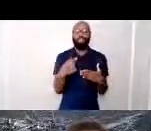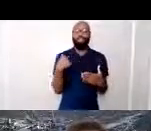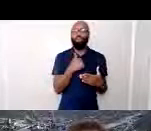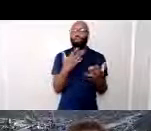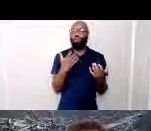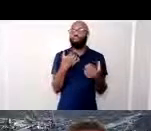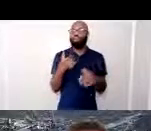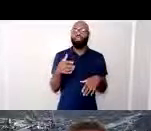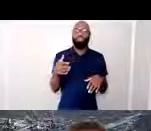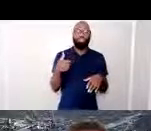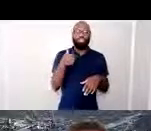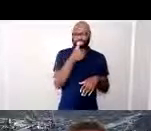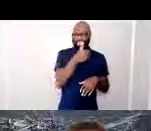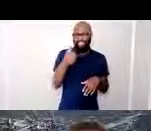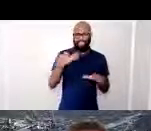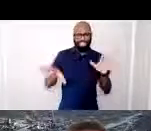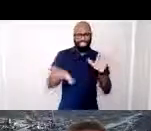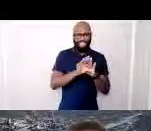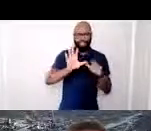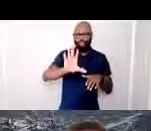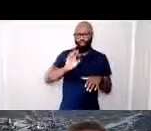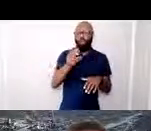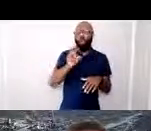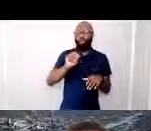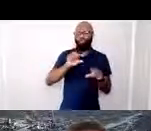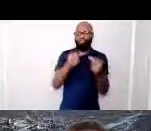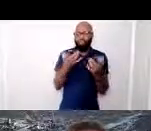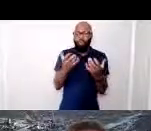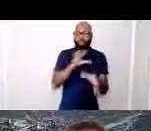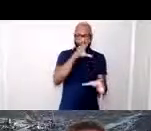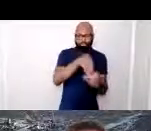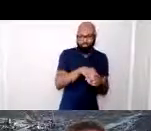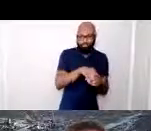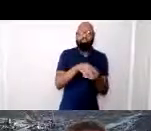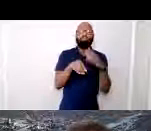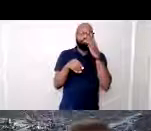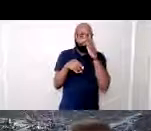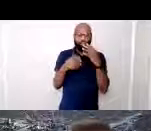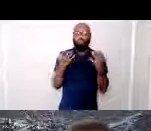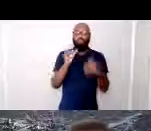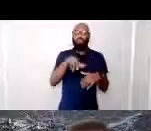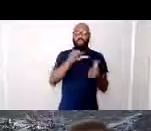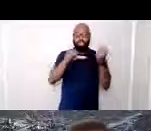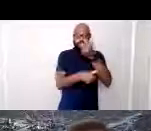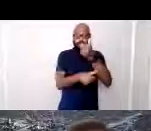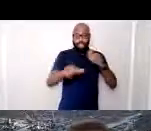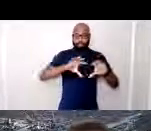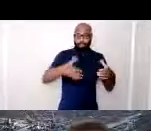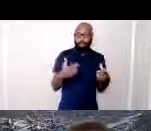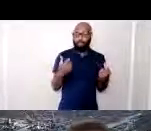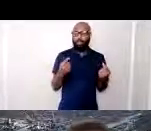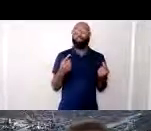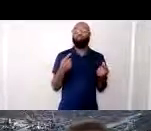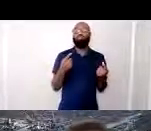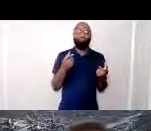that you're going to be in. We would like for that subcommittee to choose amongst